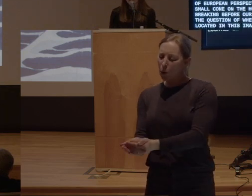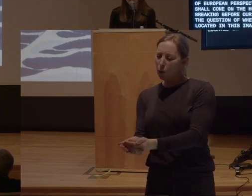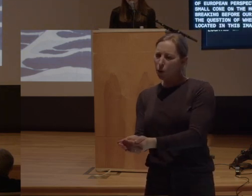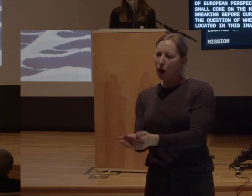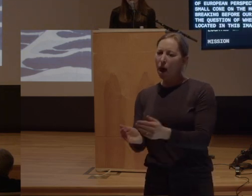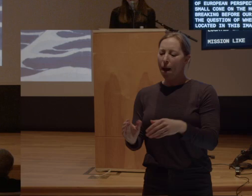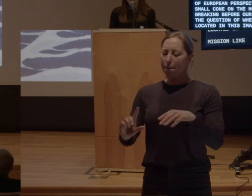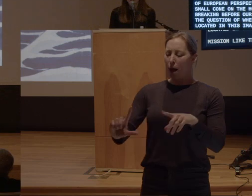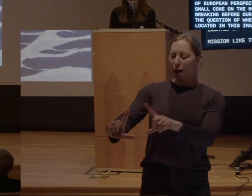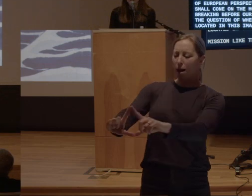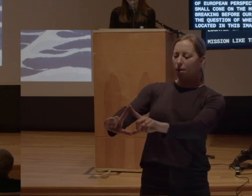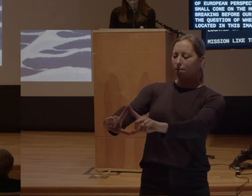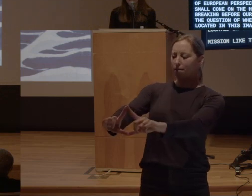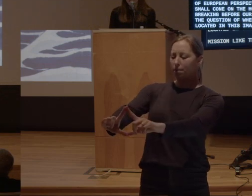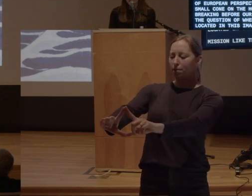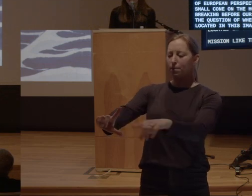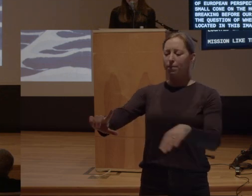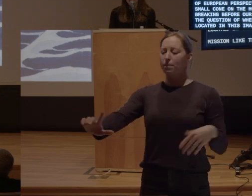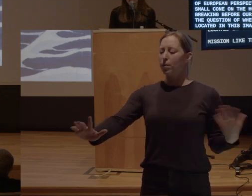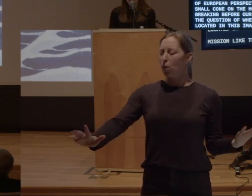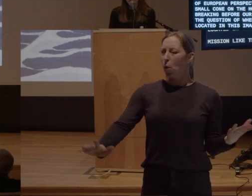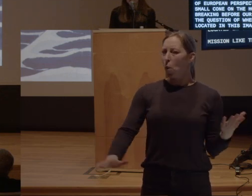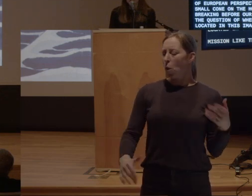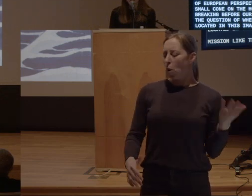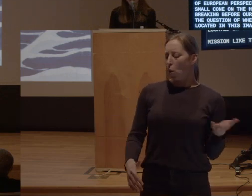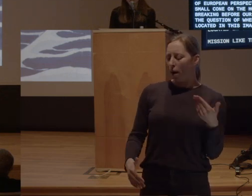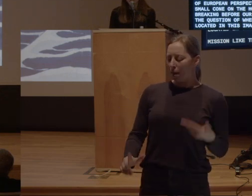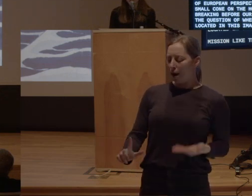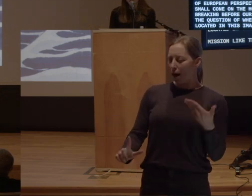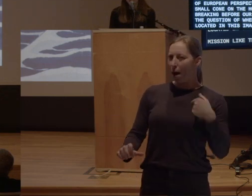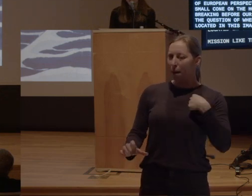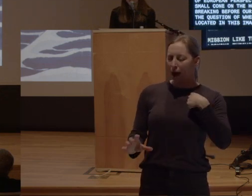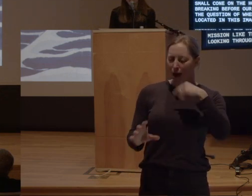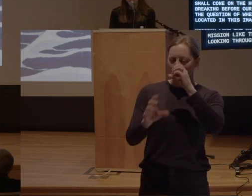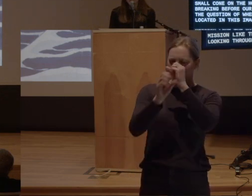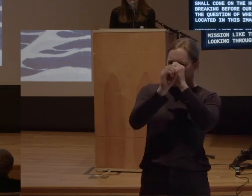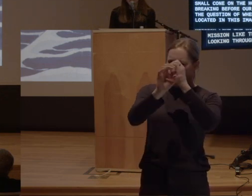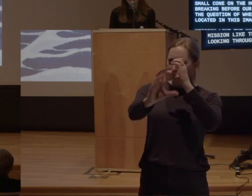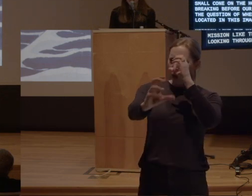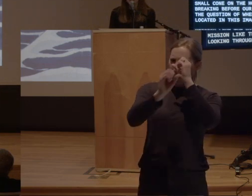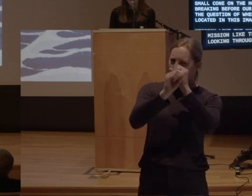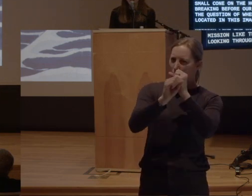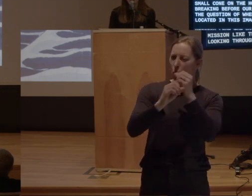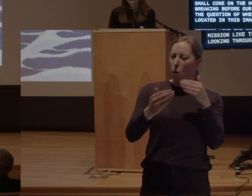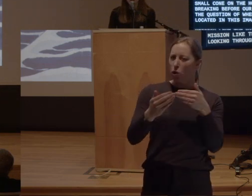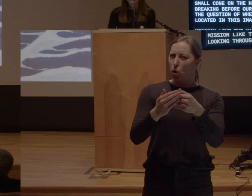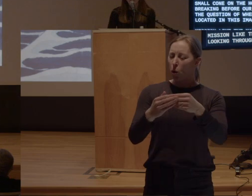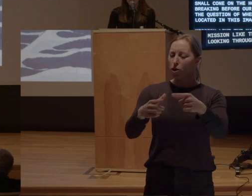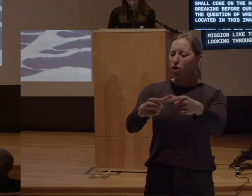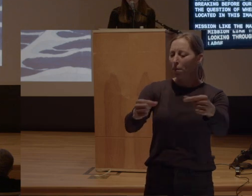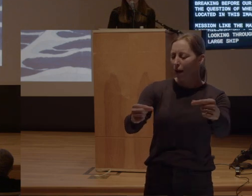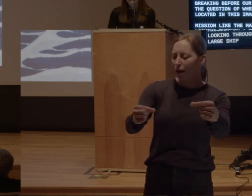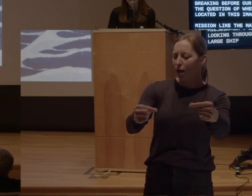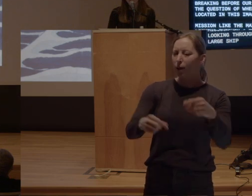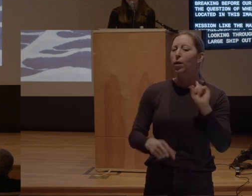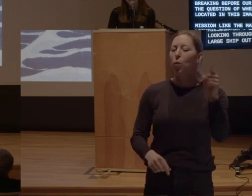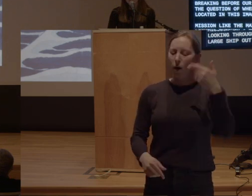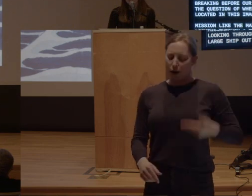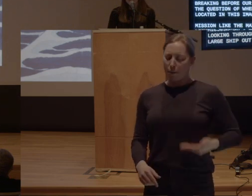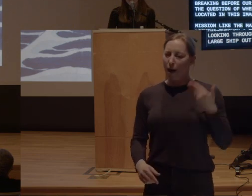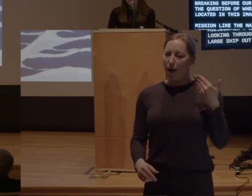like the narrow boats before us? Or are we looking through a telescope towards Japan from a large ship out at sea?